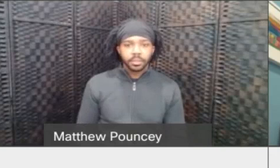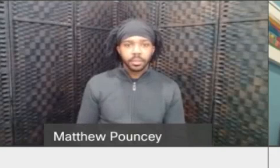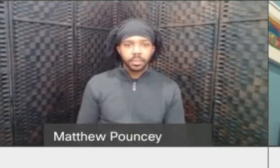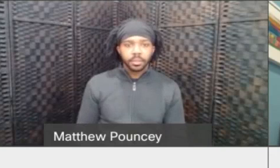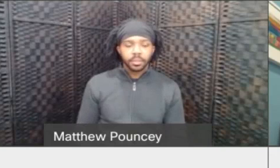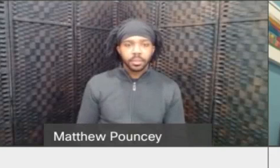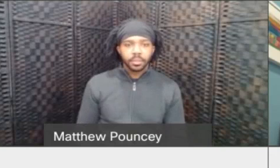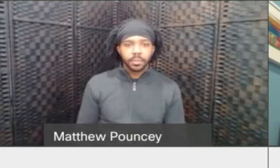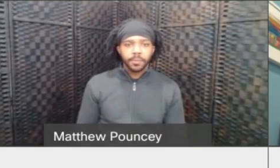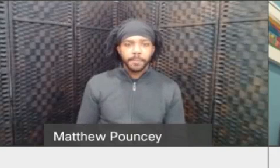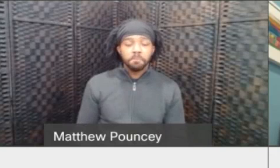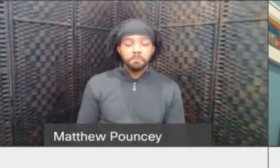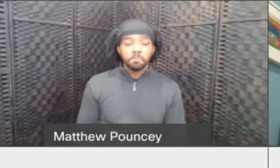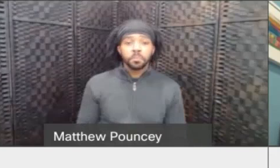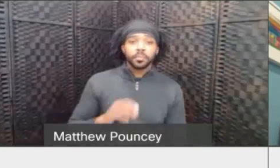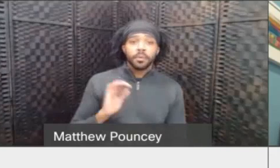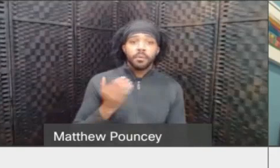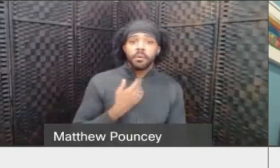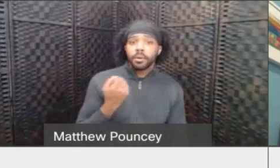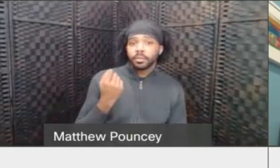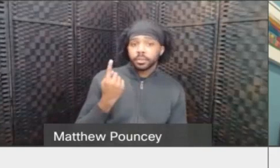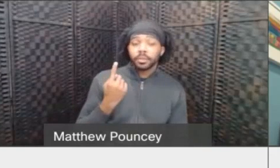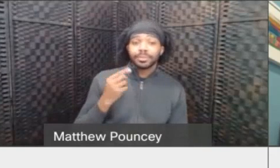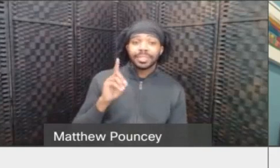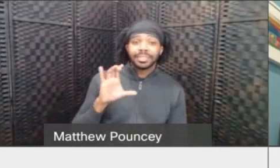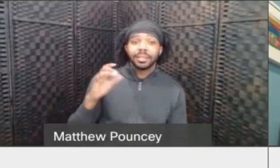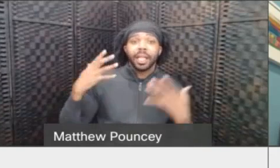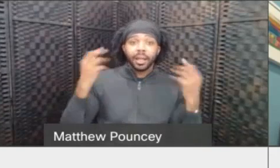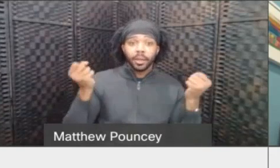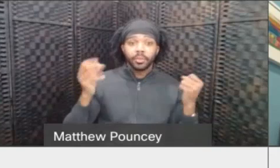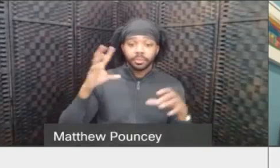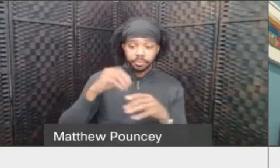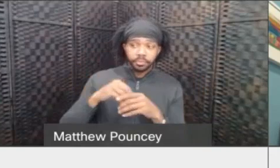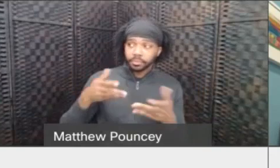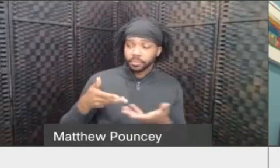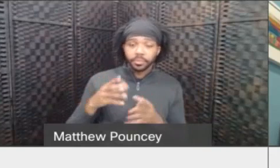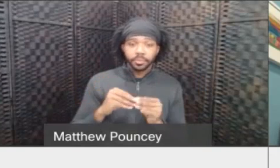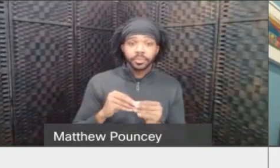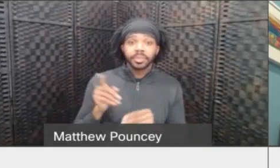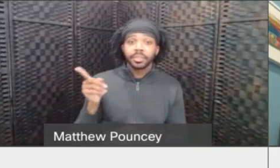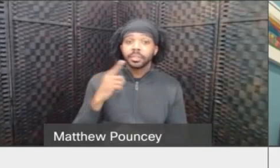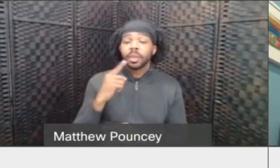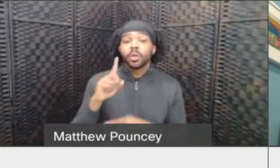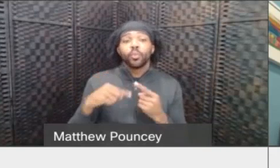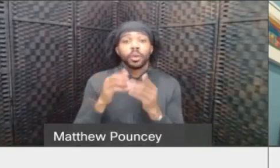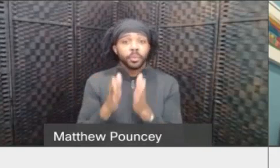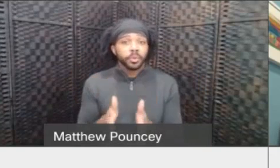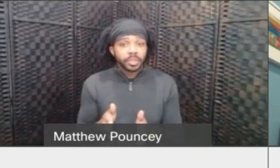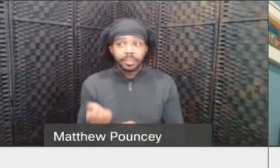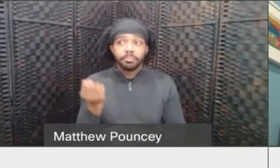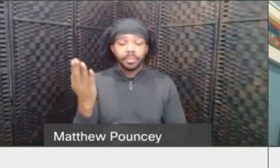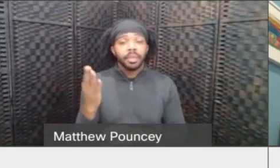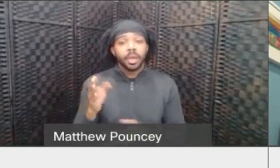what we were told when DC Health was on the call is if a person submits a waiver request,